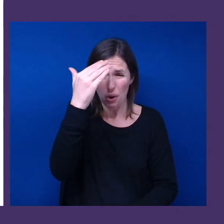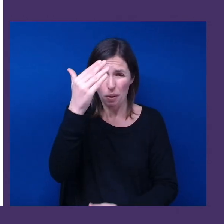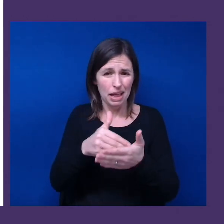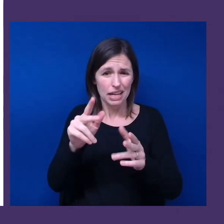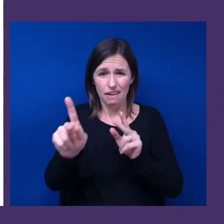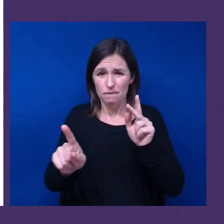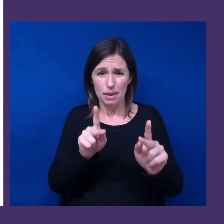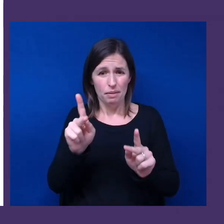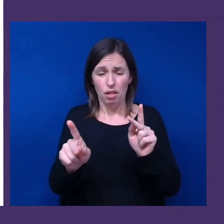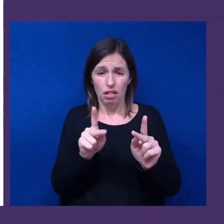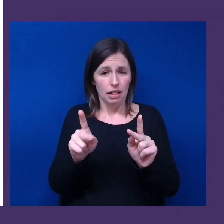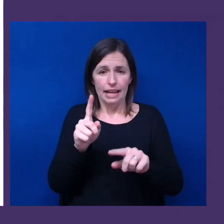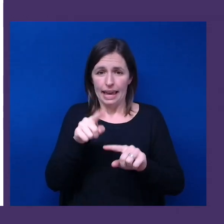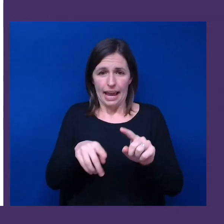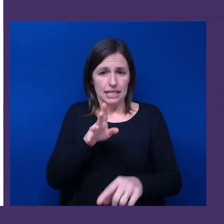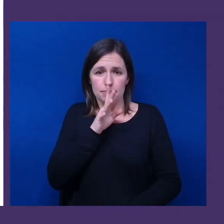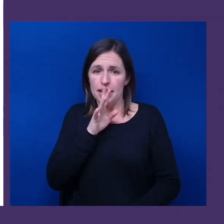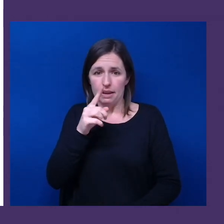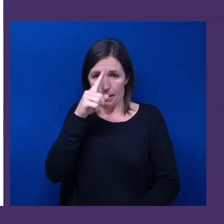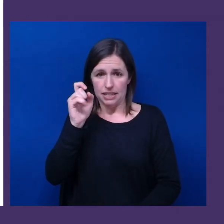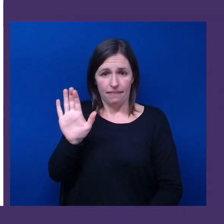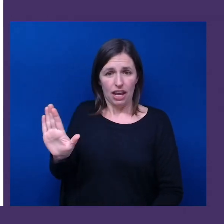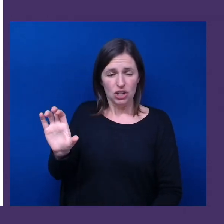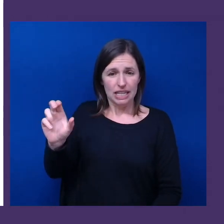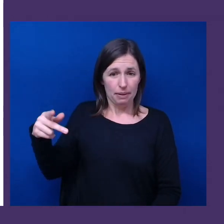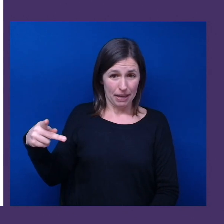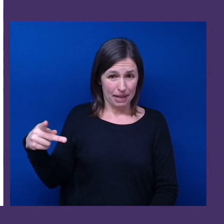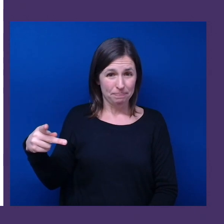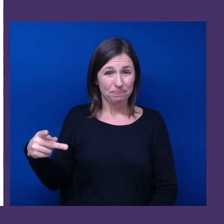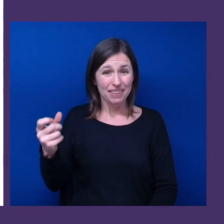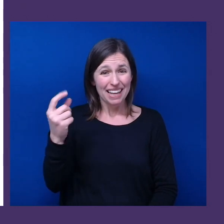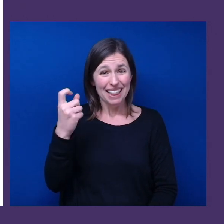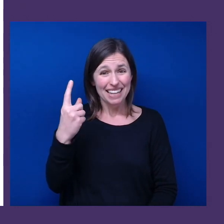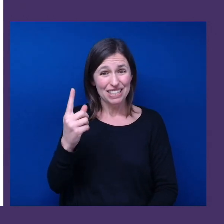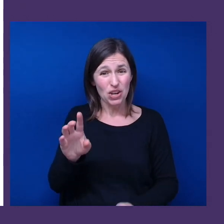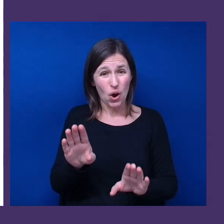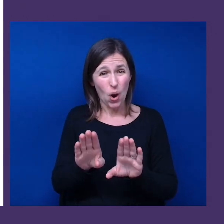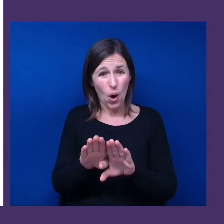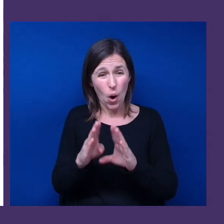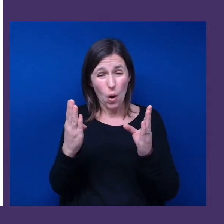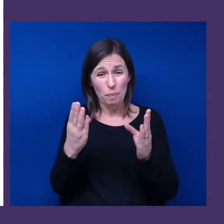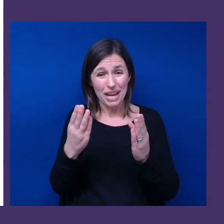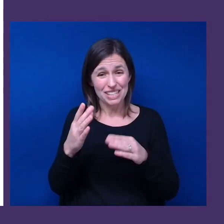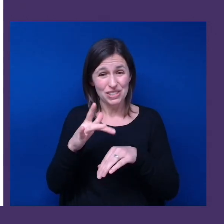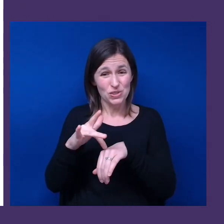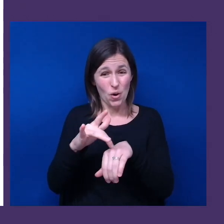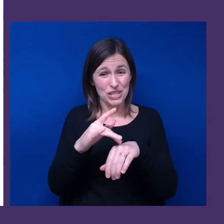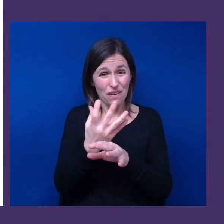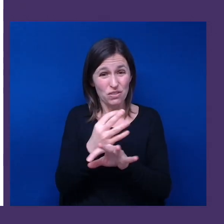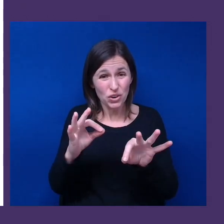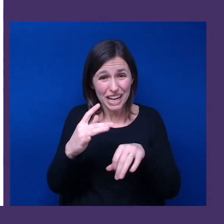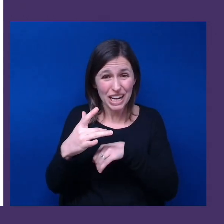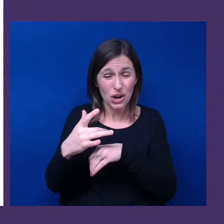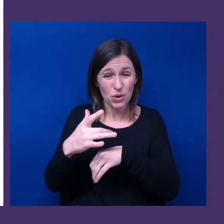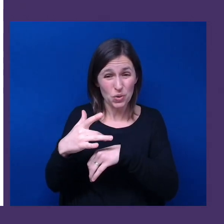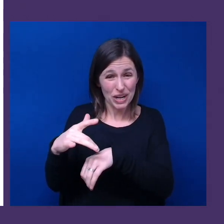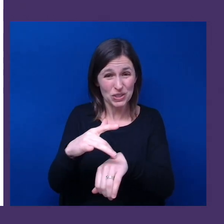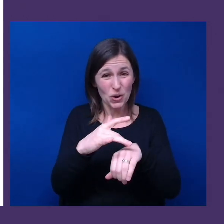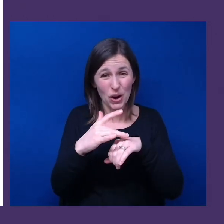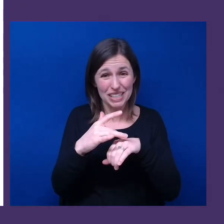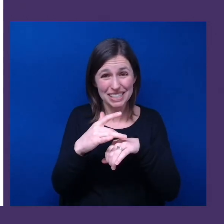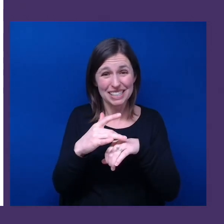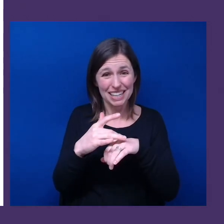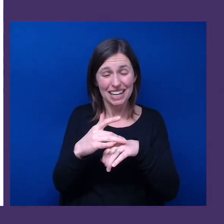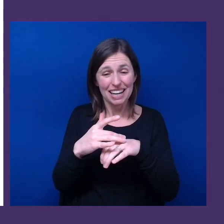This crucial work on an open source free resource brings together the wider disability community to remove a societal barrier for people